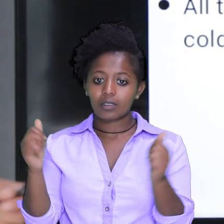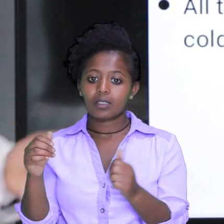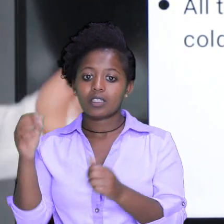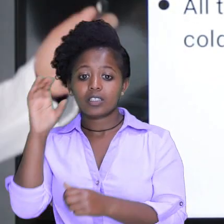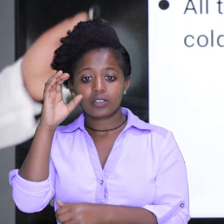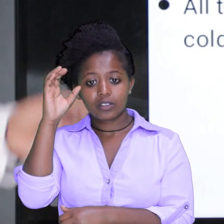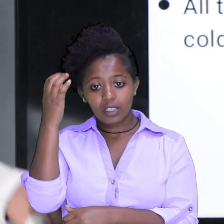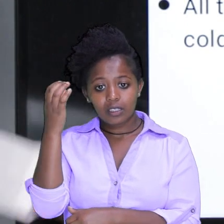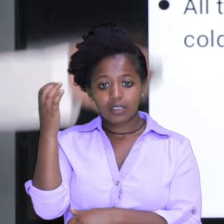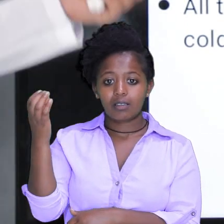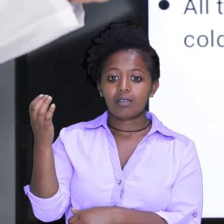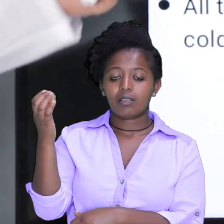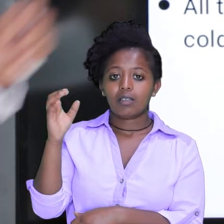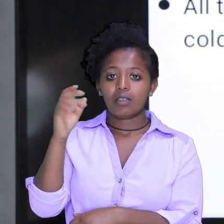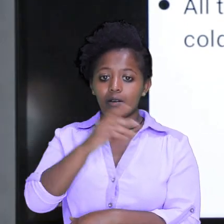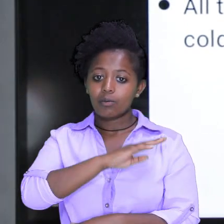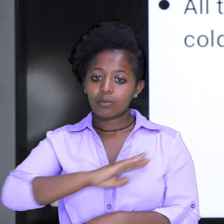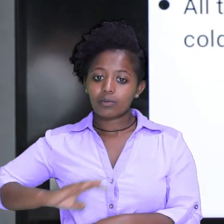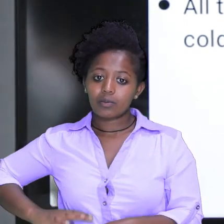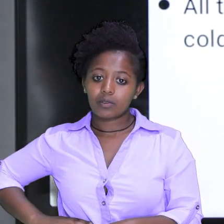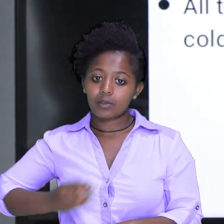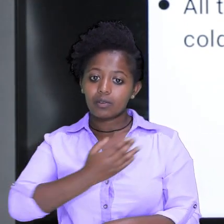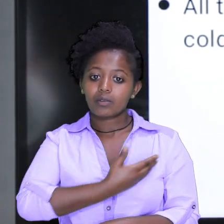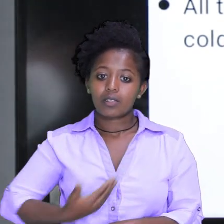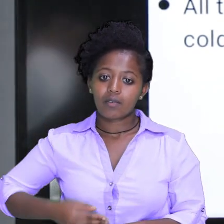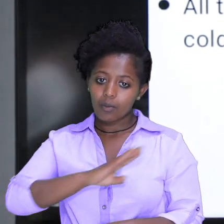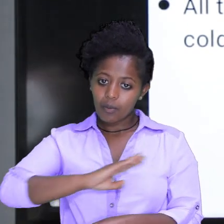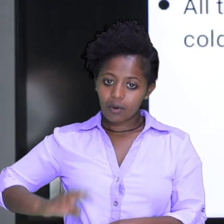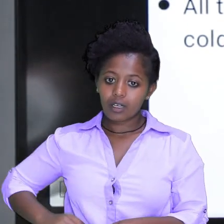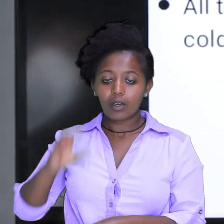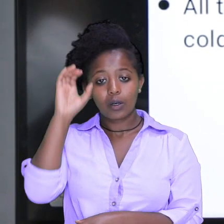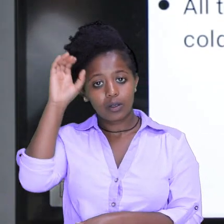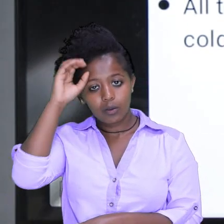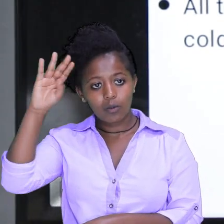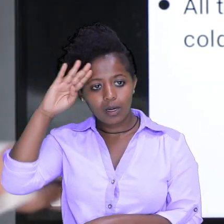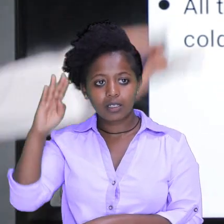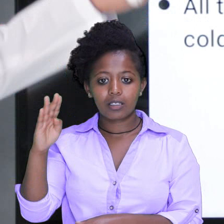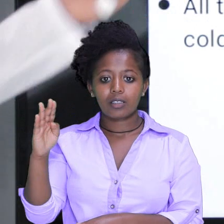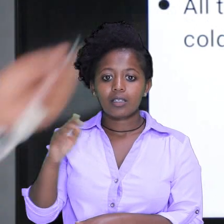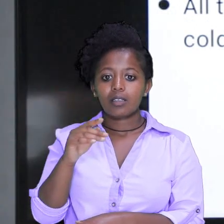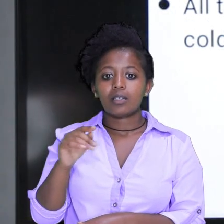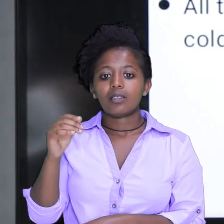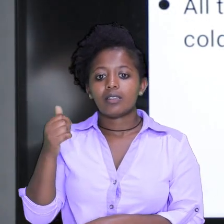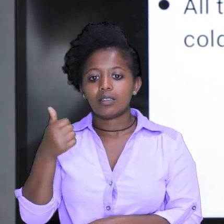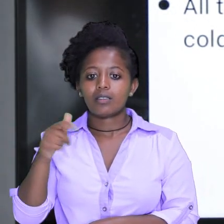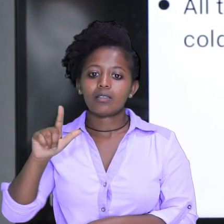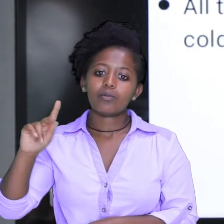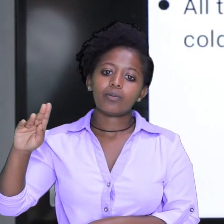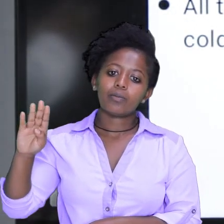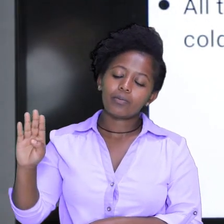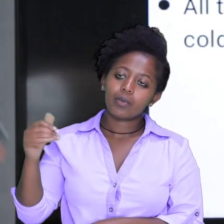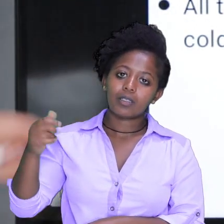China, Yugoslavia, Bulgaria, Romania, Cuba, Czechoslovakia, Albania,